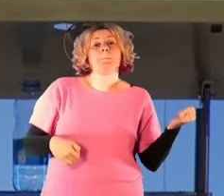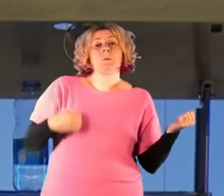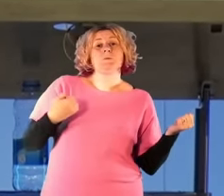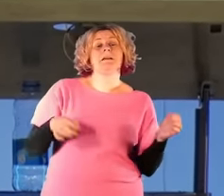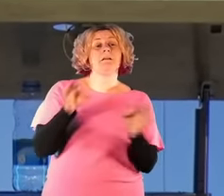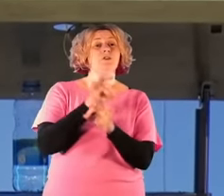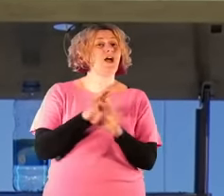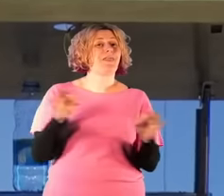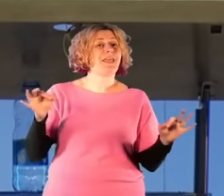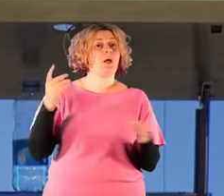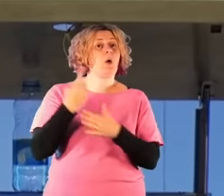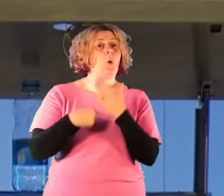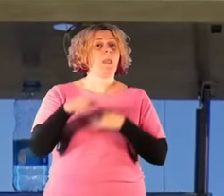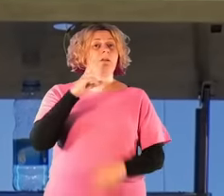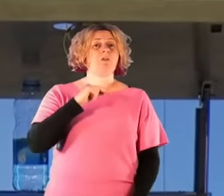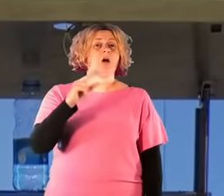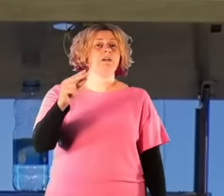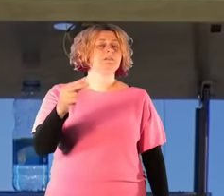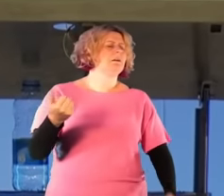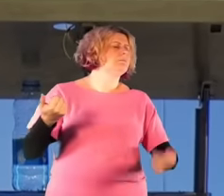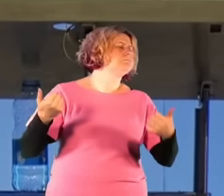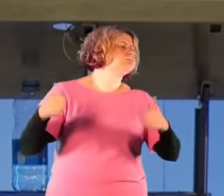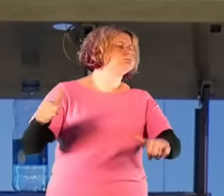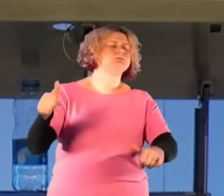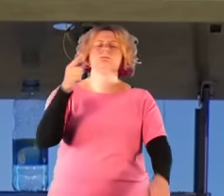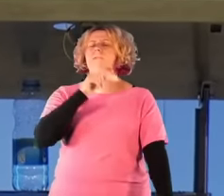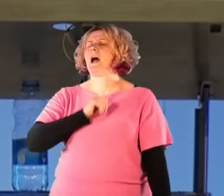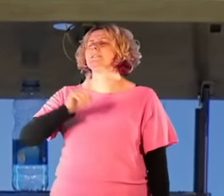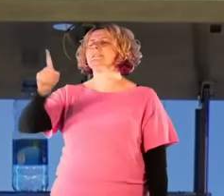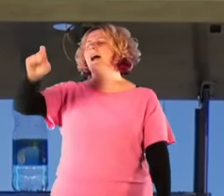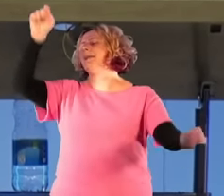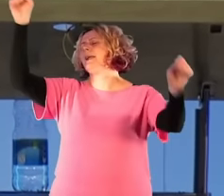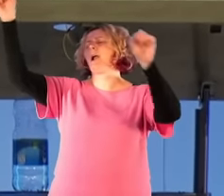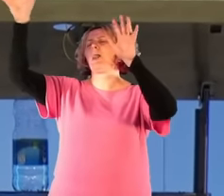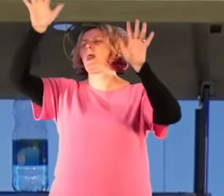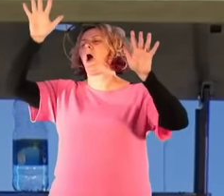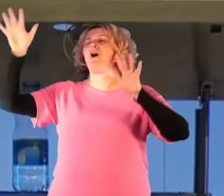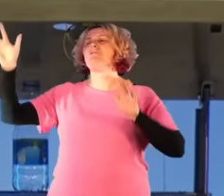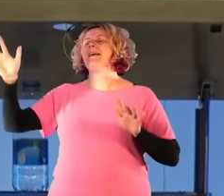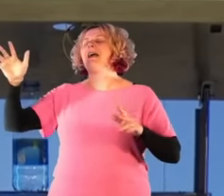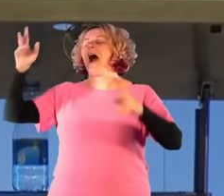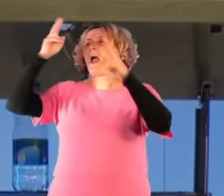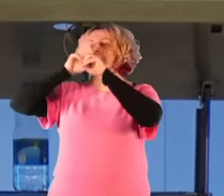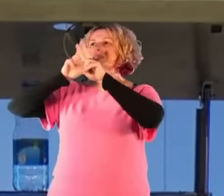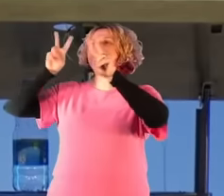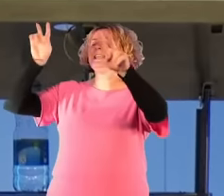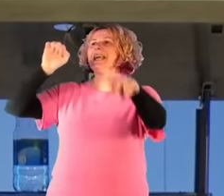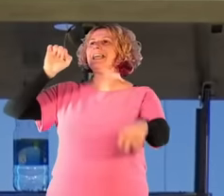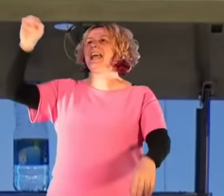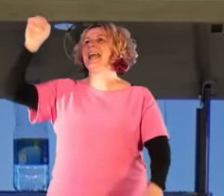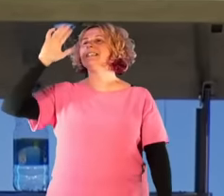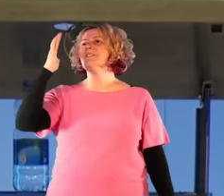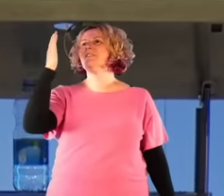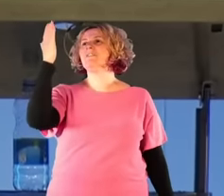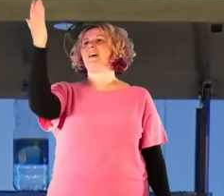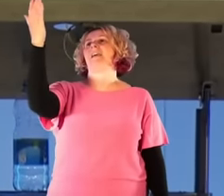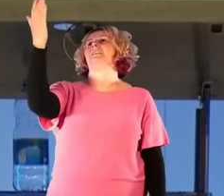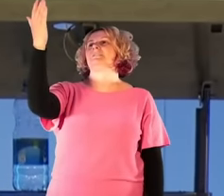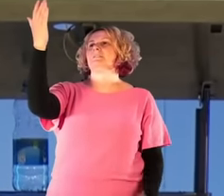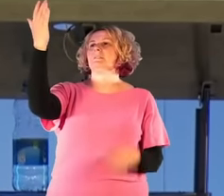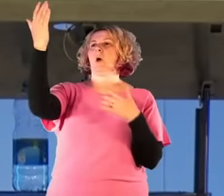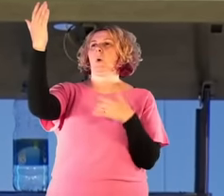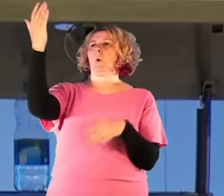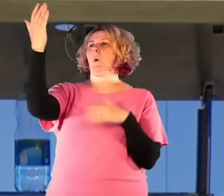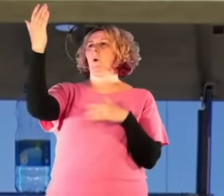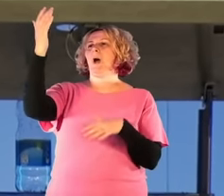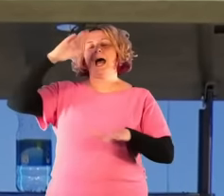is a Redeemer. When I stand in glory, I will see his face. There I'll serve my